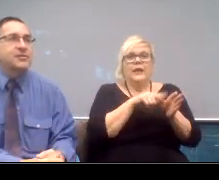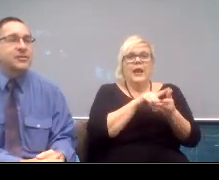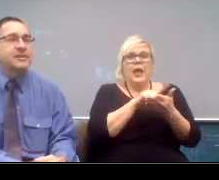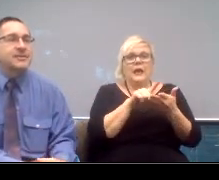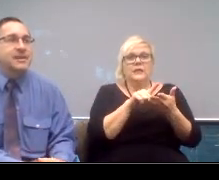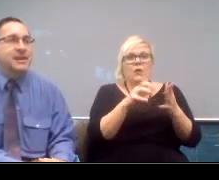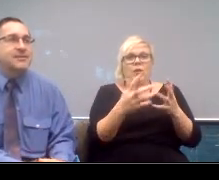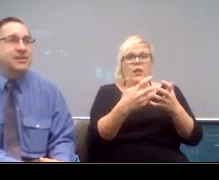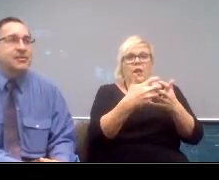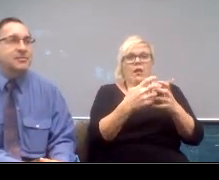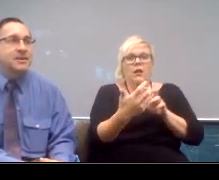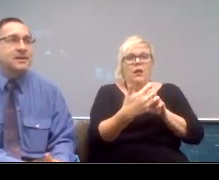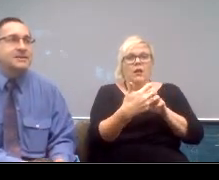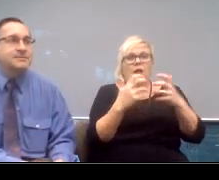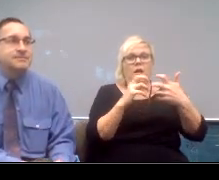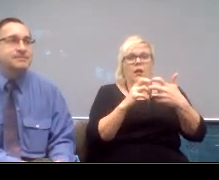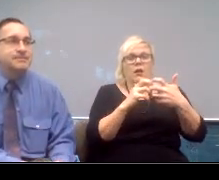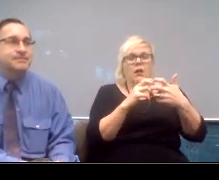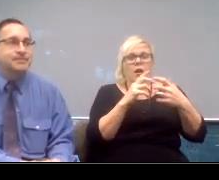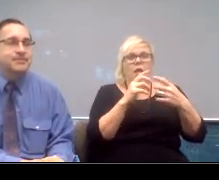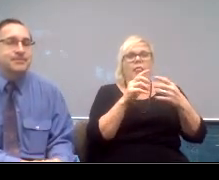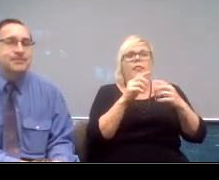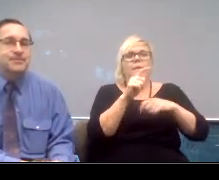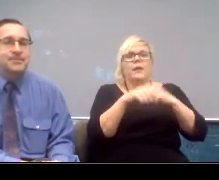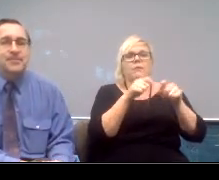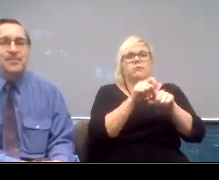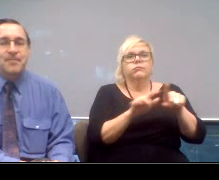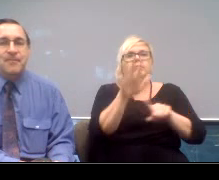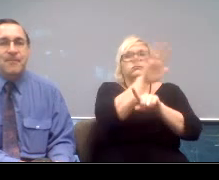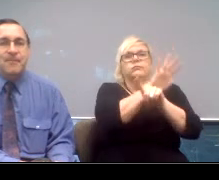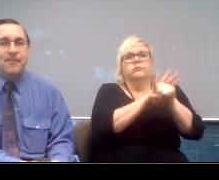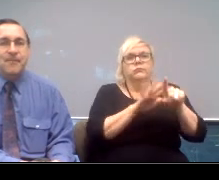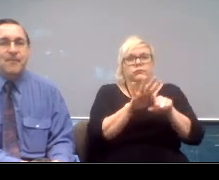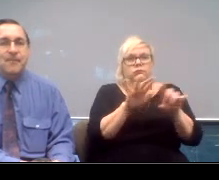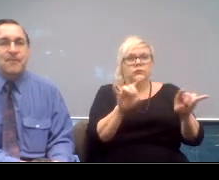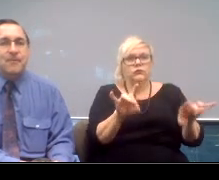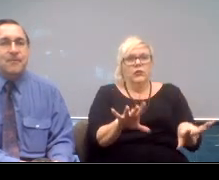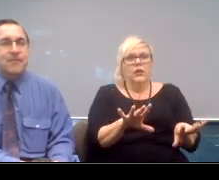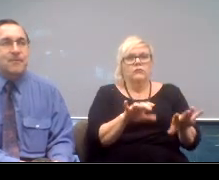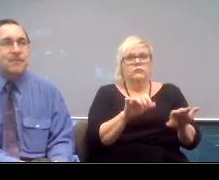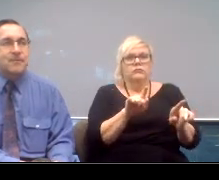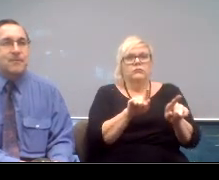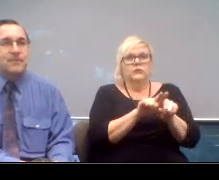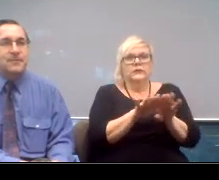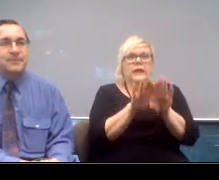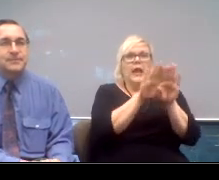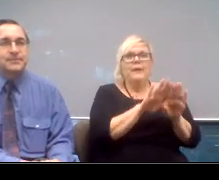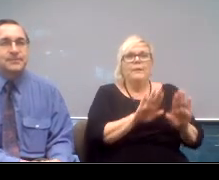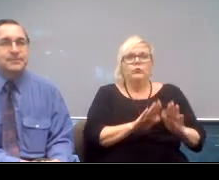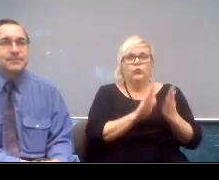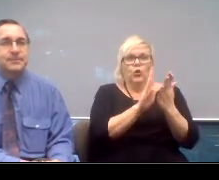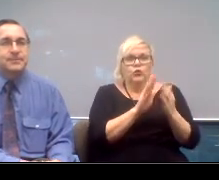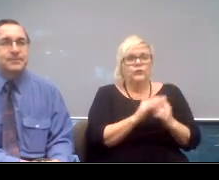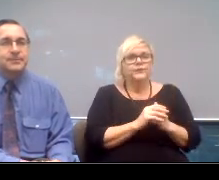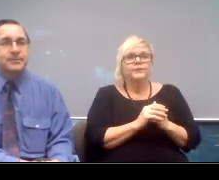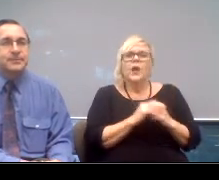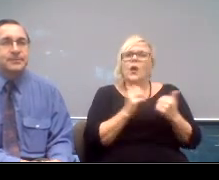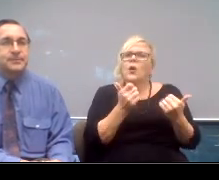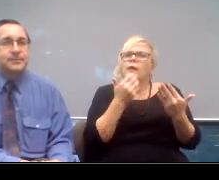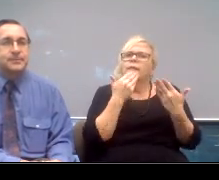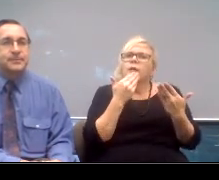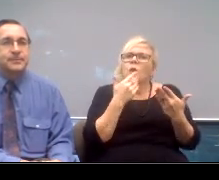national approach to delivering the innovation that we'd like. Fantastic. That's probably all we've got time for today. I